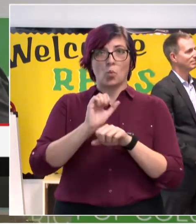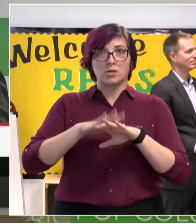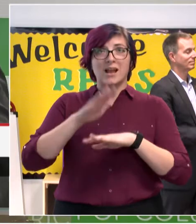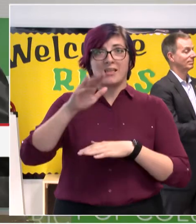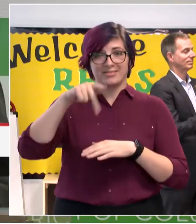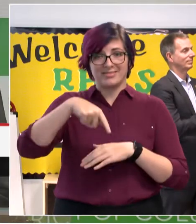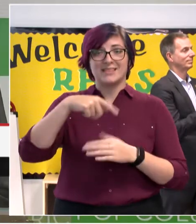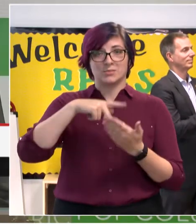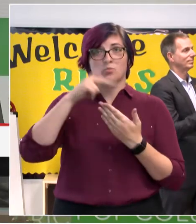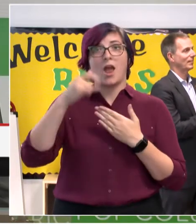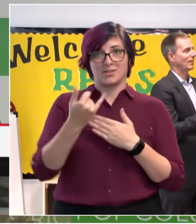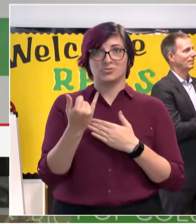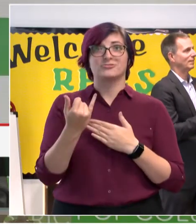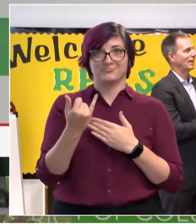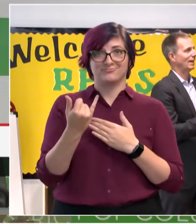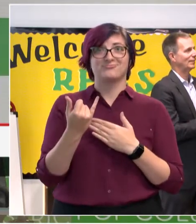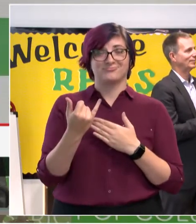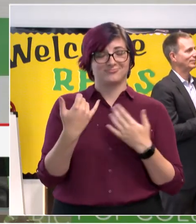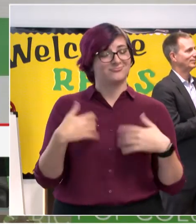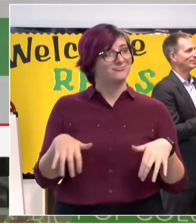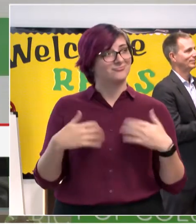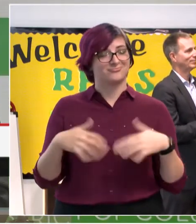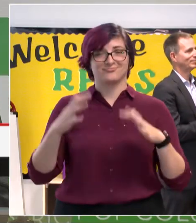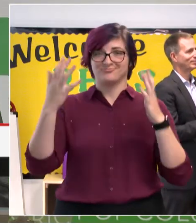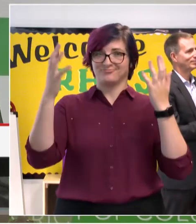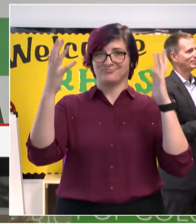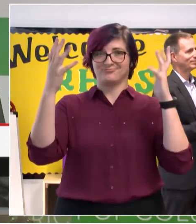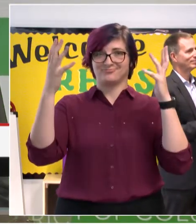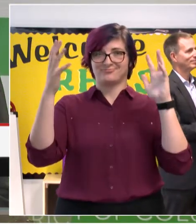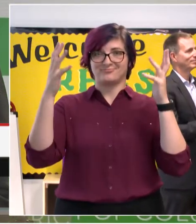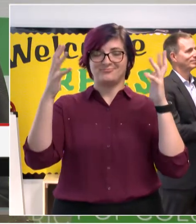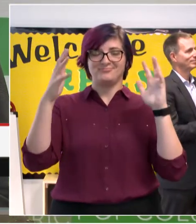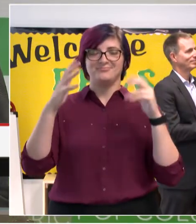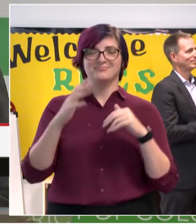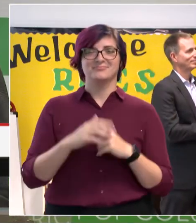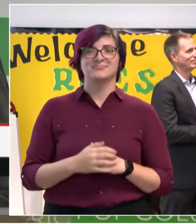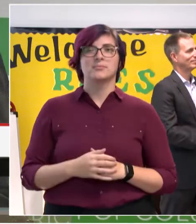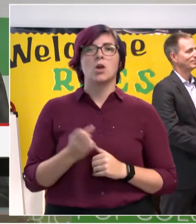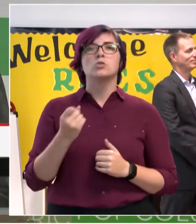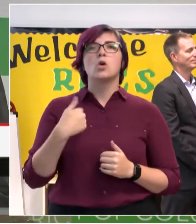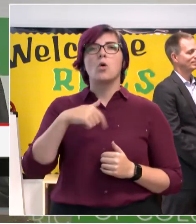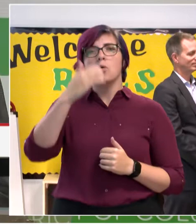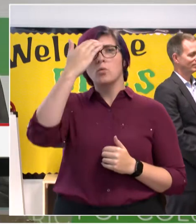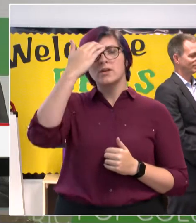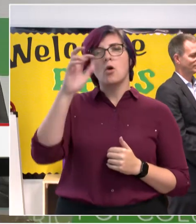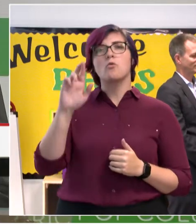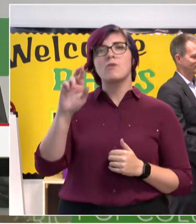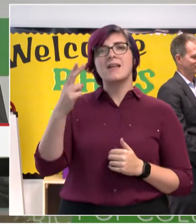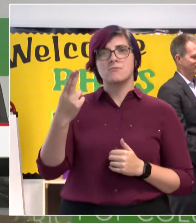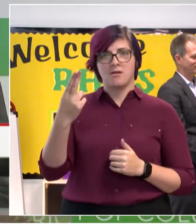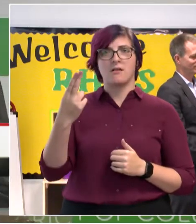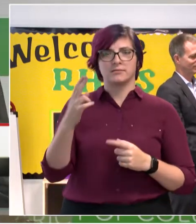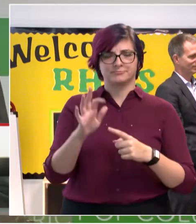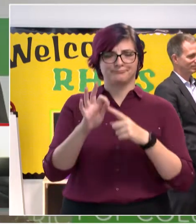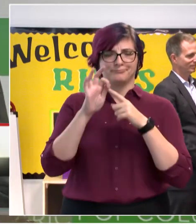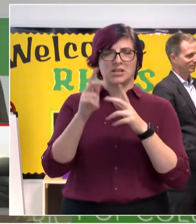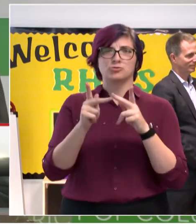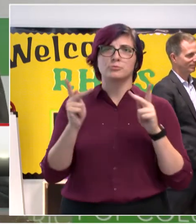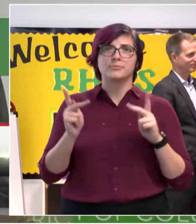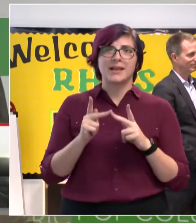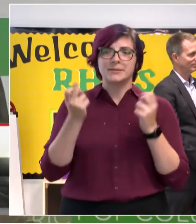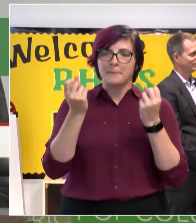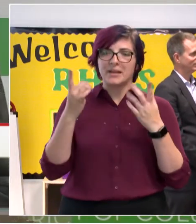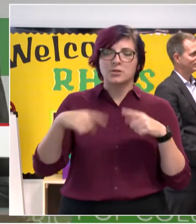Again, using our local talent. Thank you. So we know that Randle Highlands is a special place. Many of